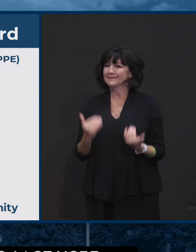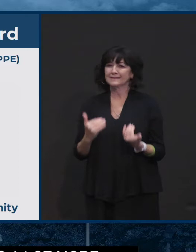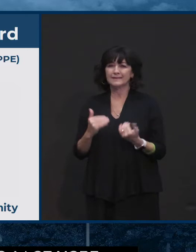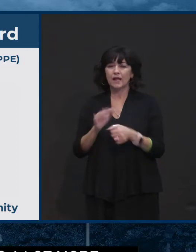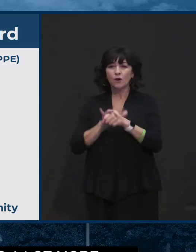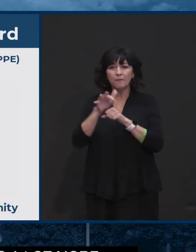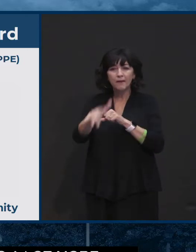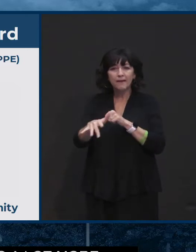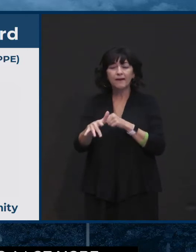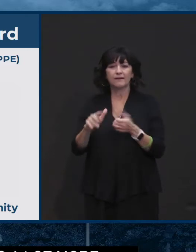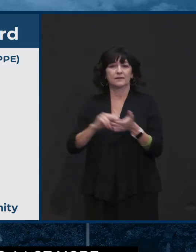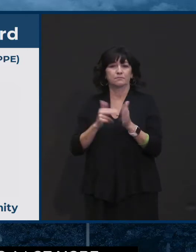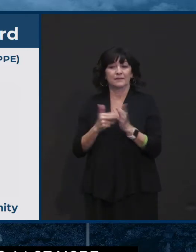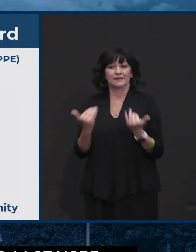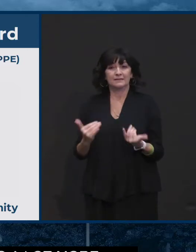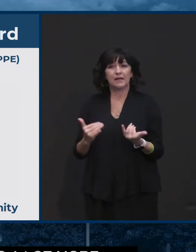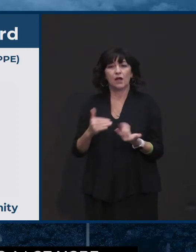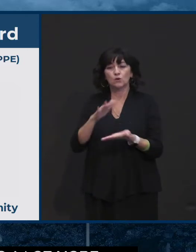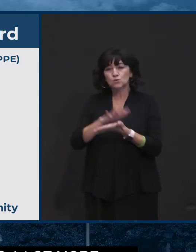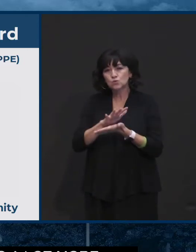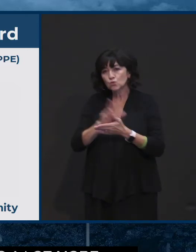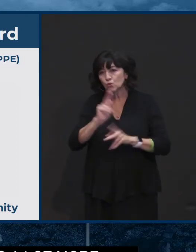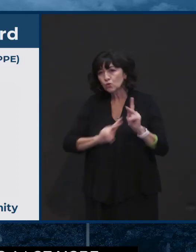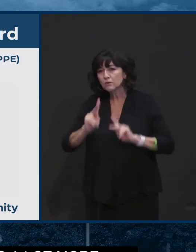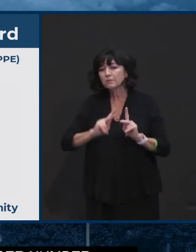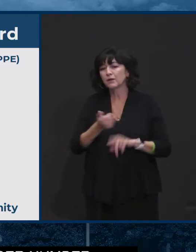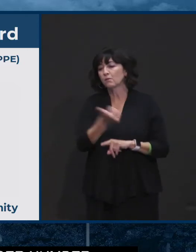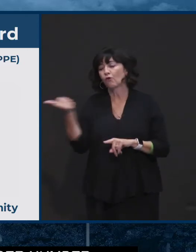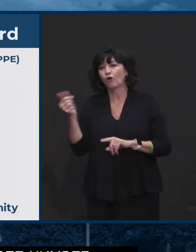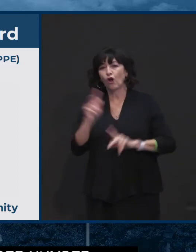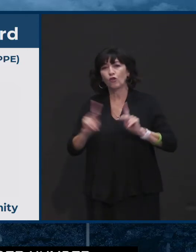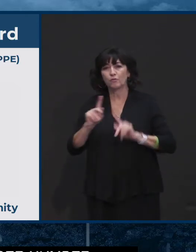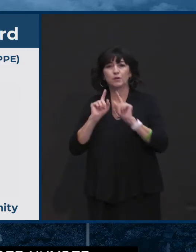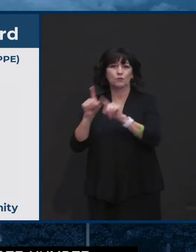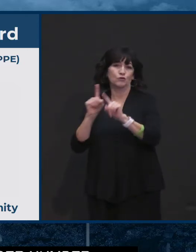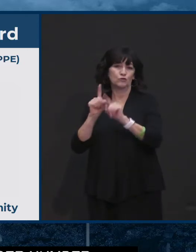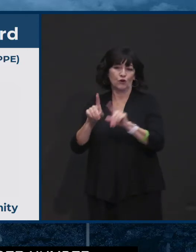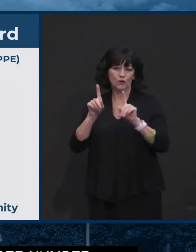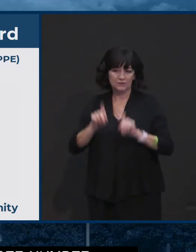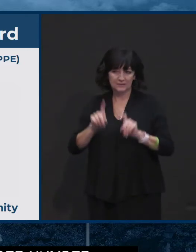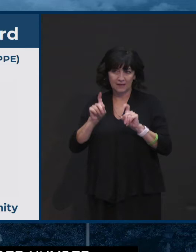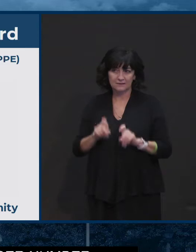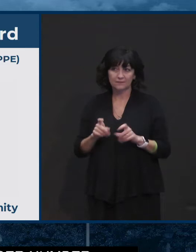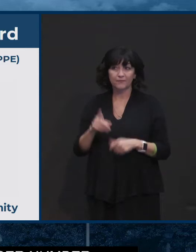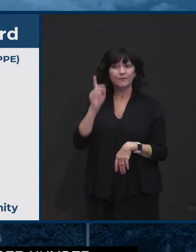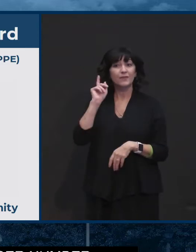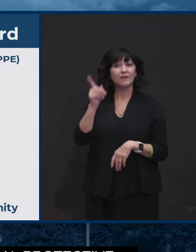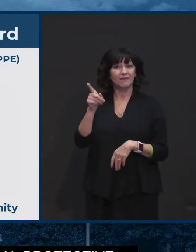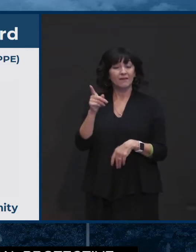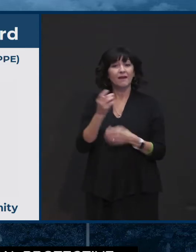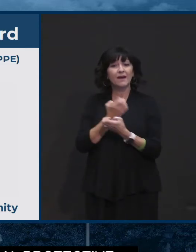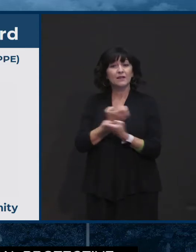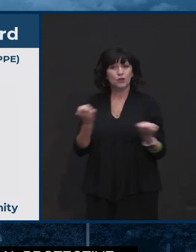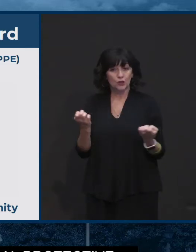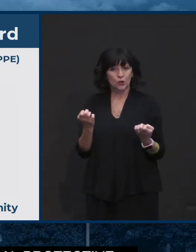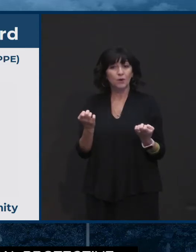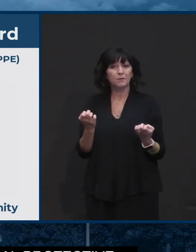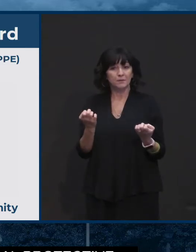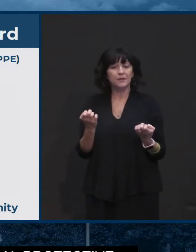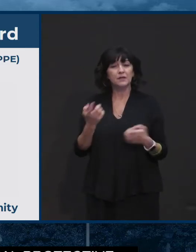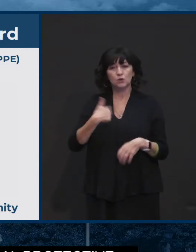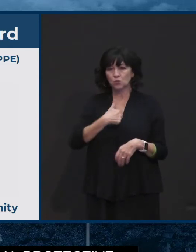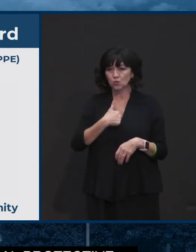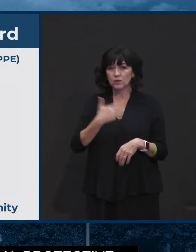slide, our data dashboard for personal protective equipment. We got the gloves, so we're good. Gloves are a problem. On our White